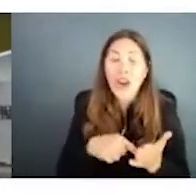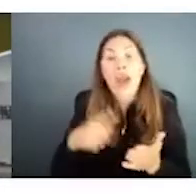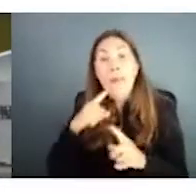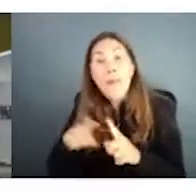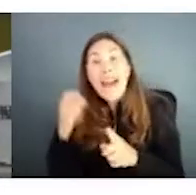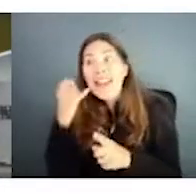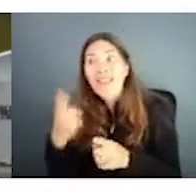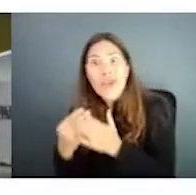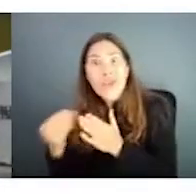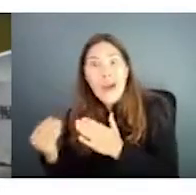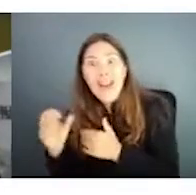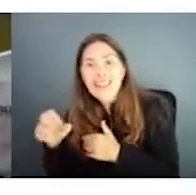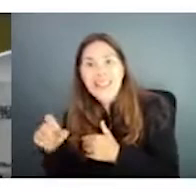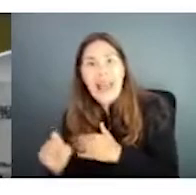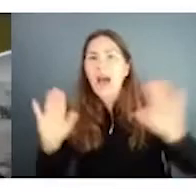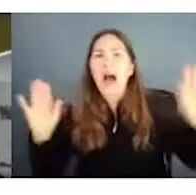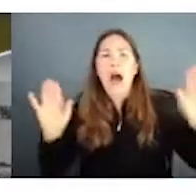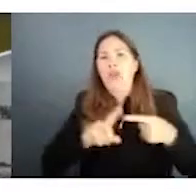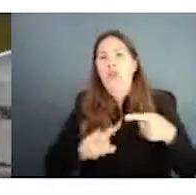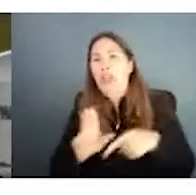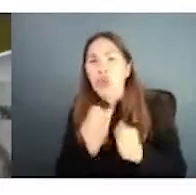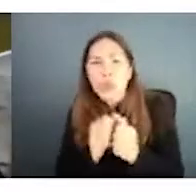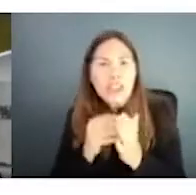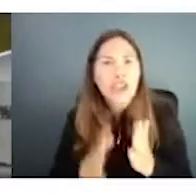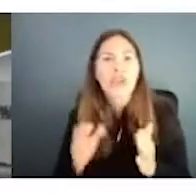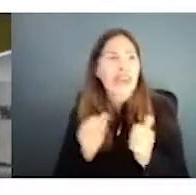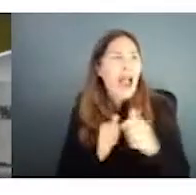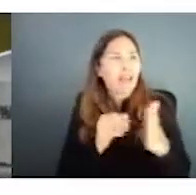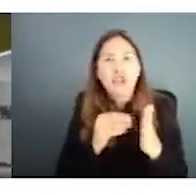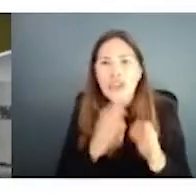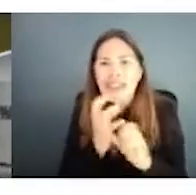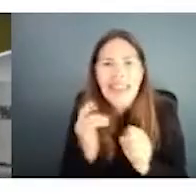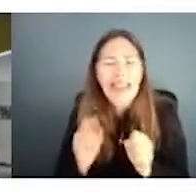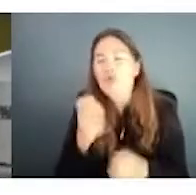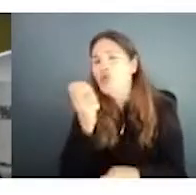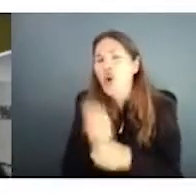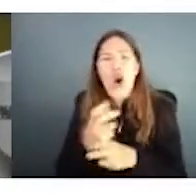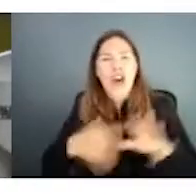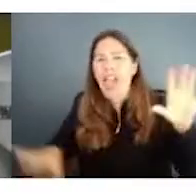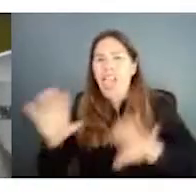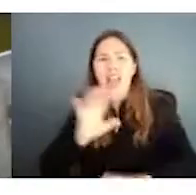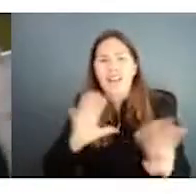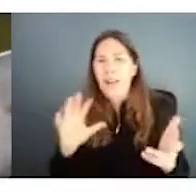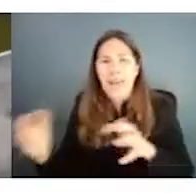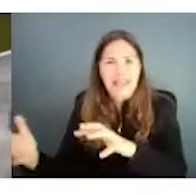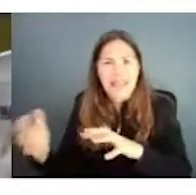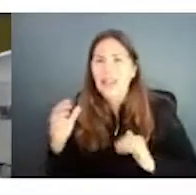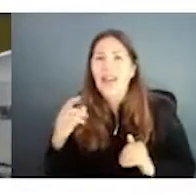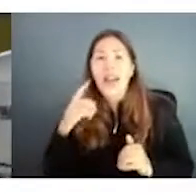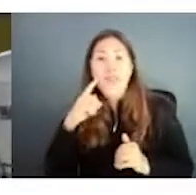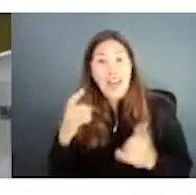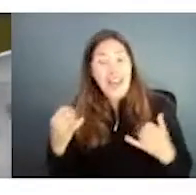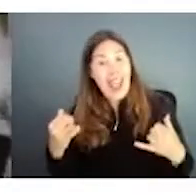you weren't supposed to use it with the students, and getting it to the students was very difficult and clunky. So not only for you